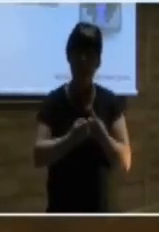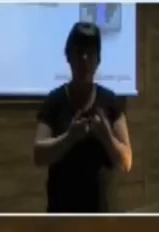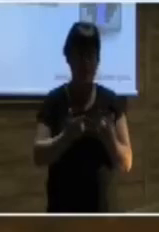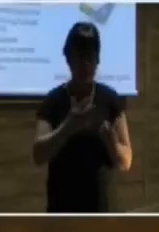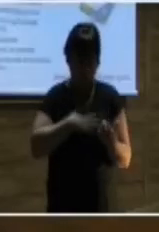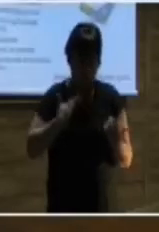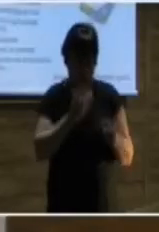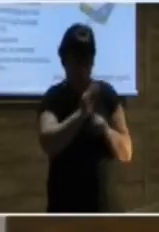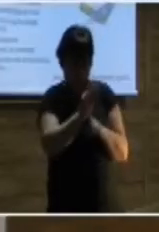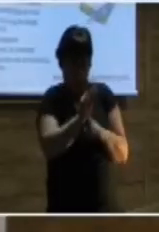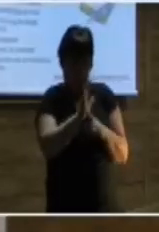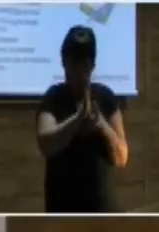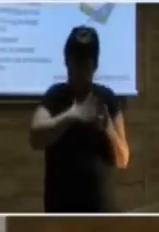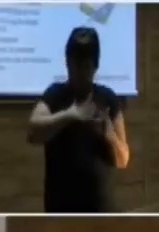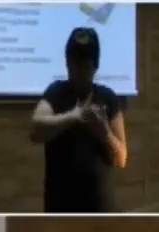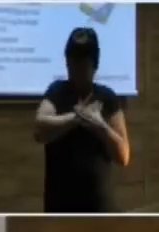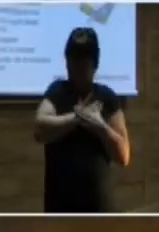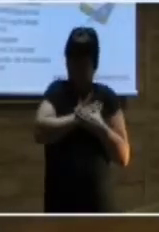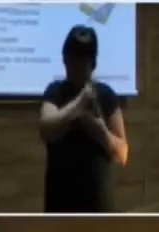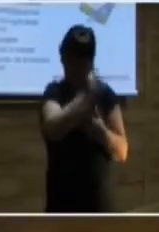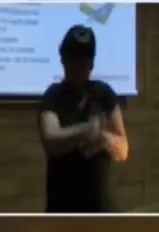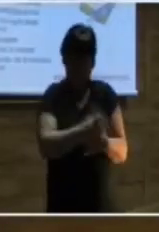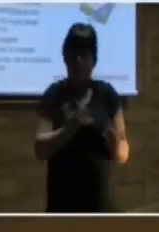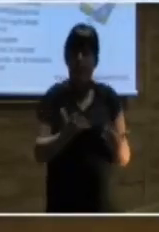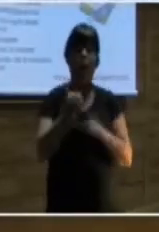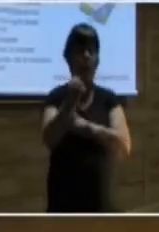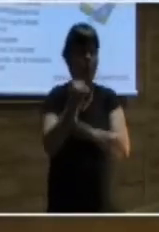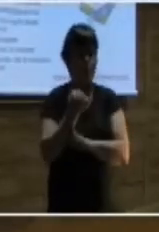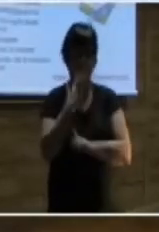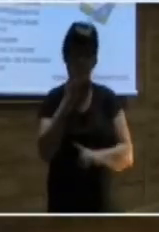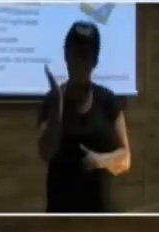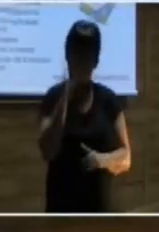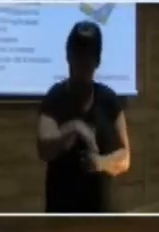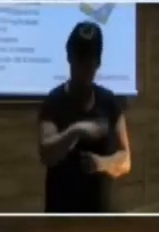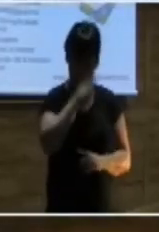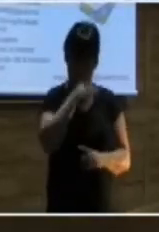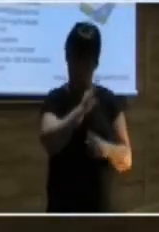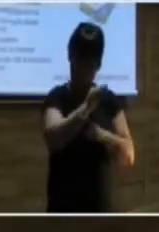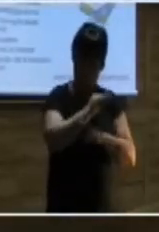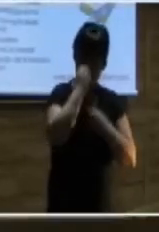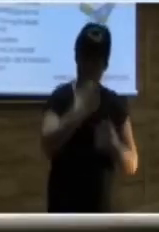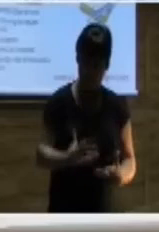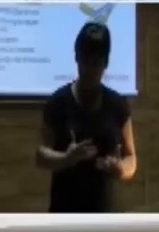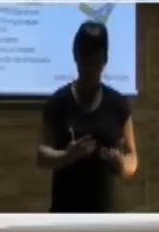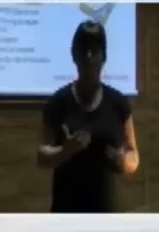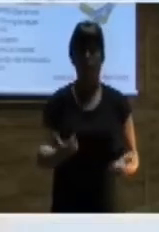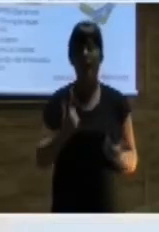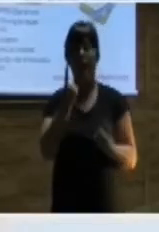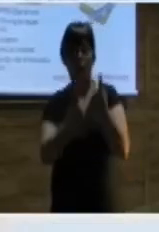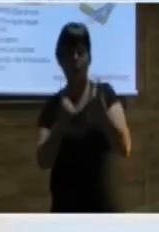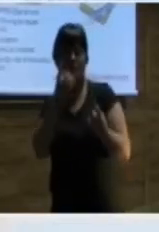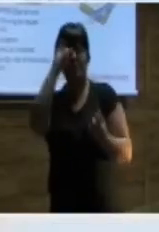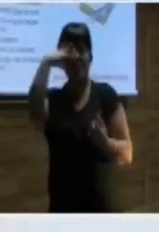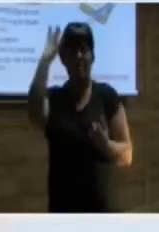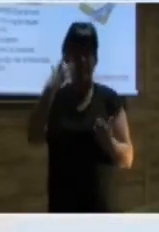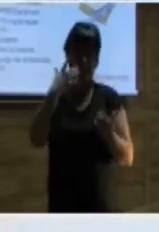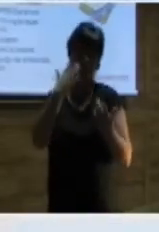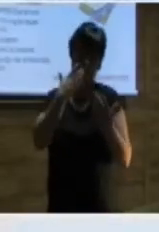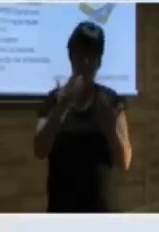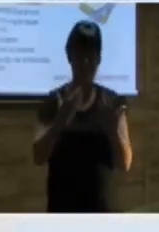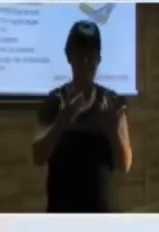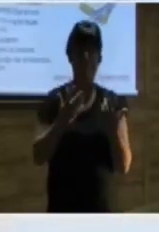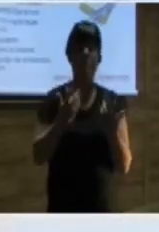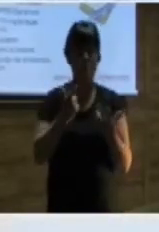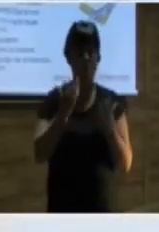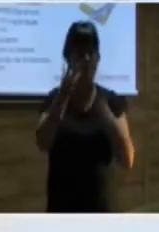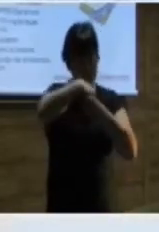in doing so. And there are a number of initiatives that would be included in a national dementia plan. I'm not